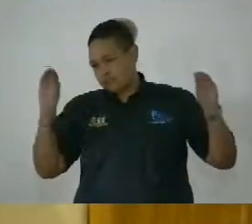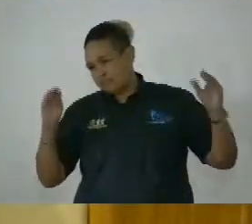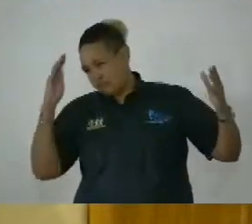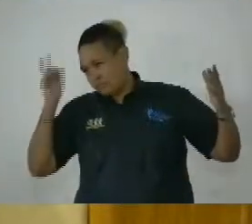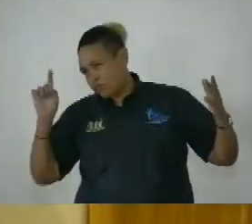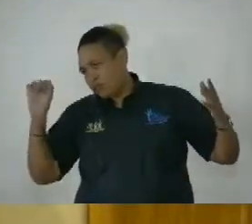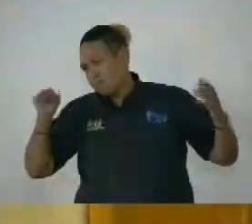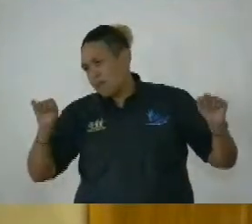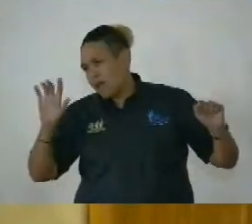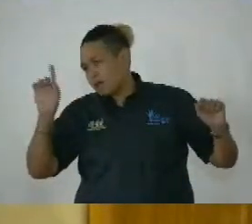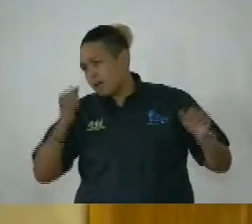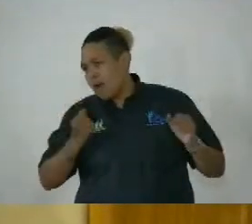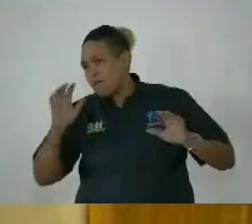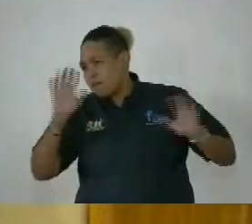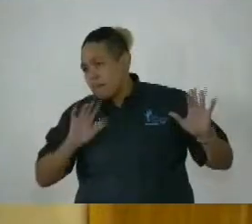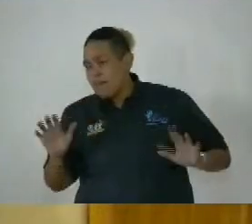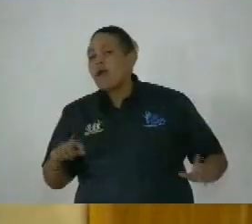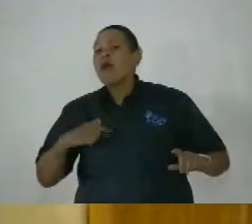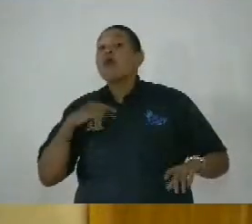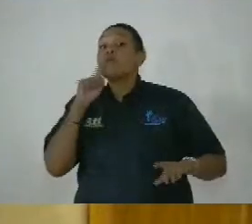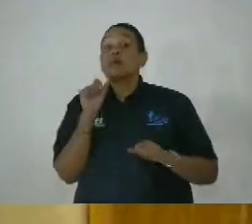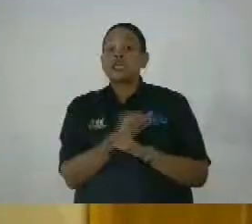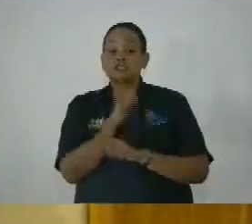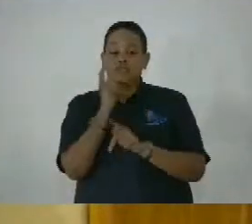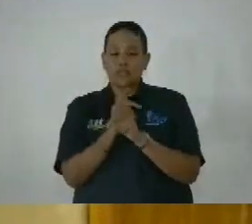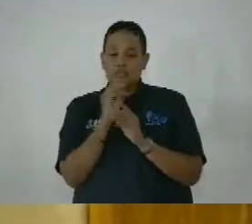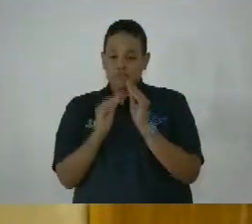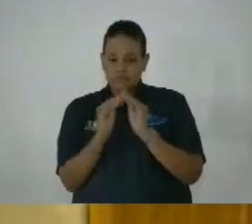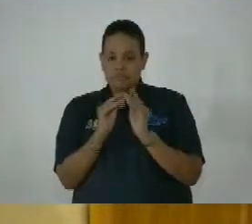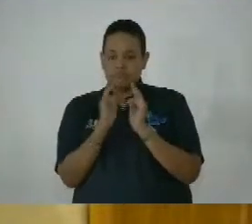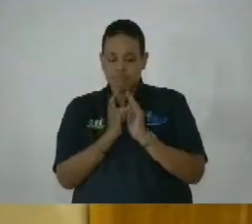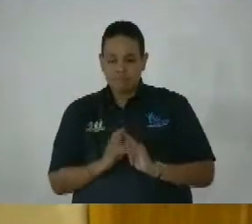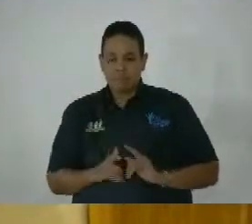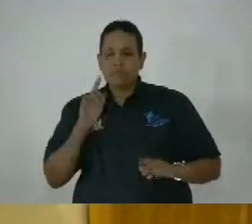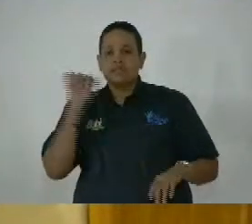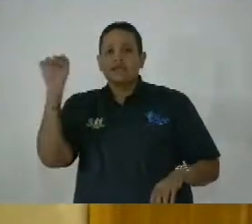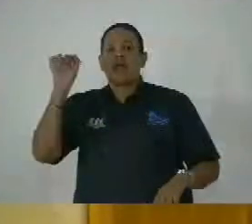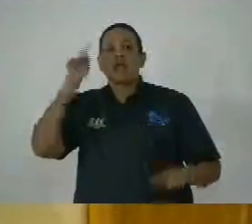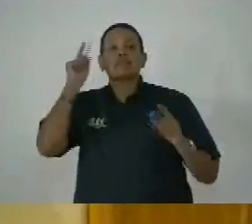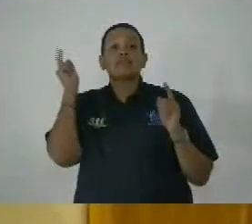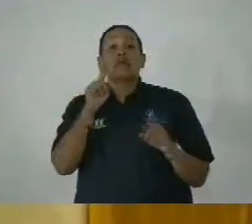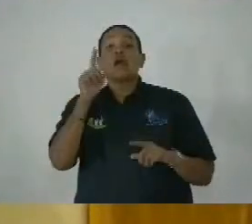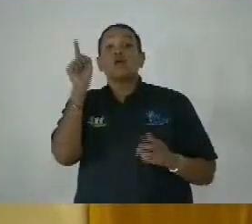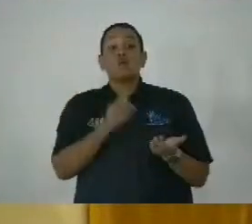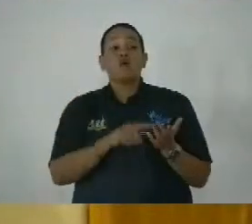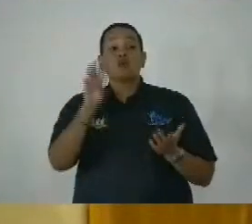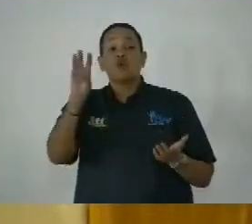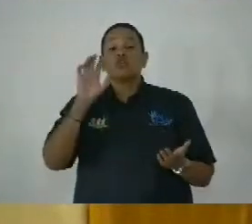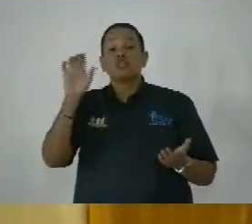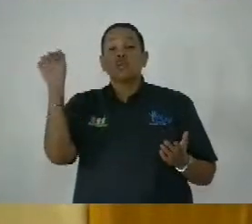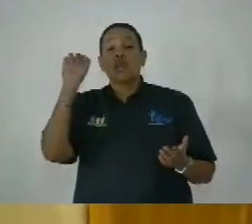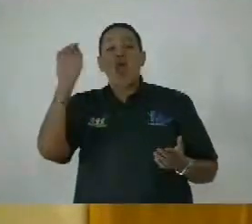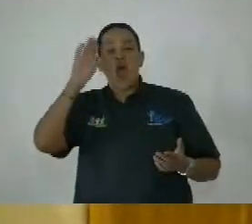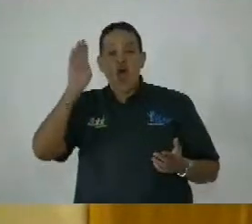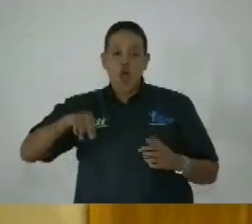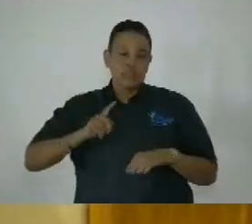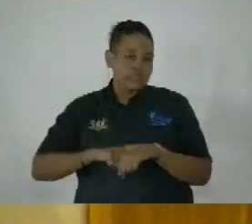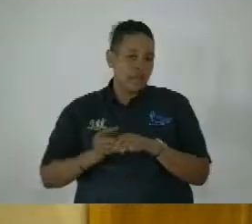police will ensure, by their own call, that we maintain a fleet of vehicles. The target is to have 1,600 vehicles operational at all